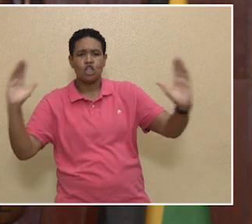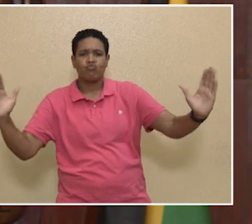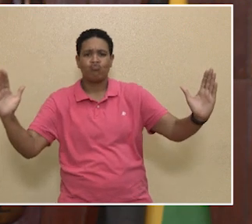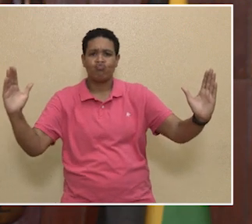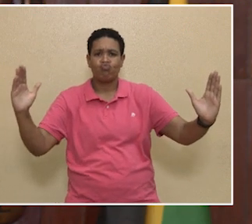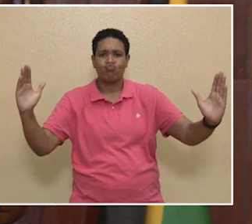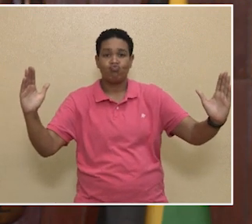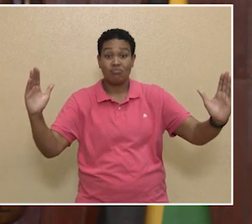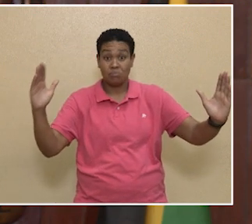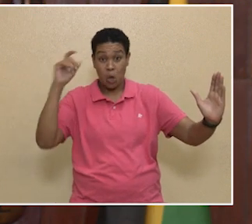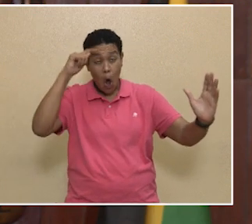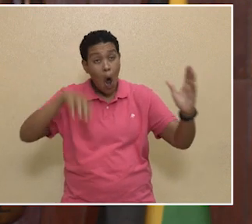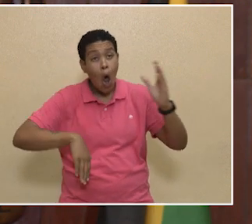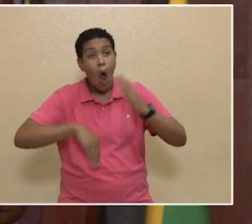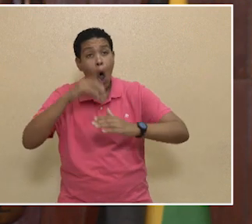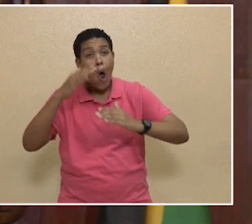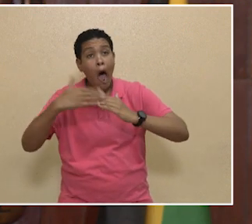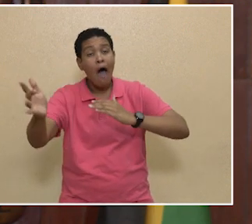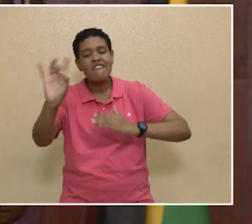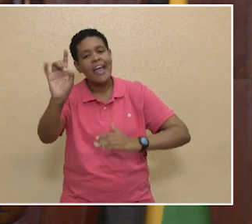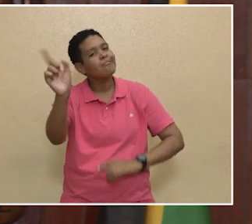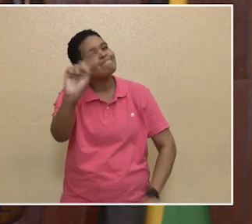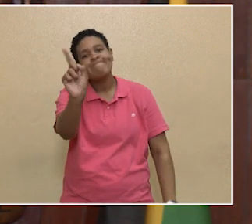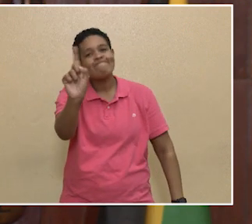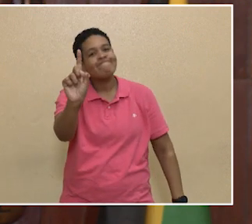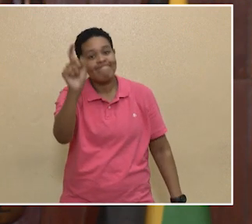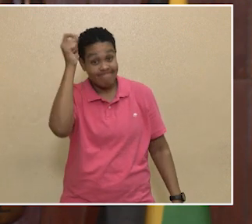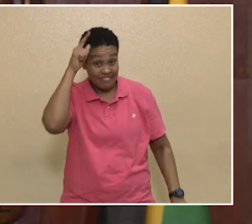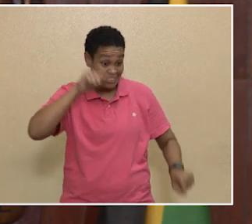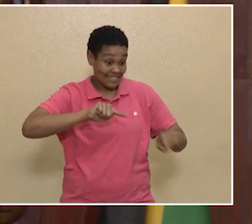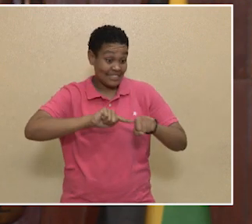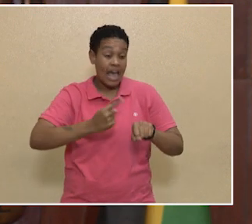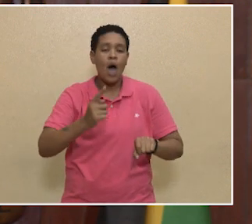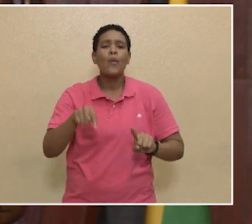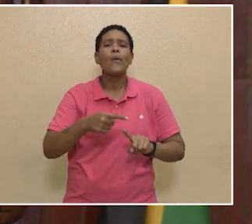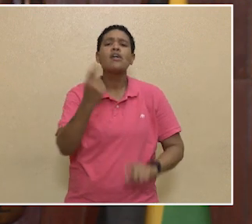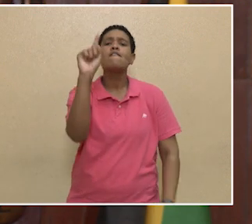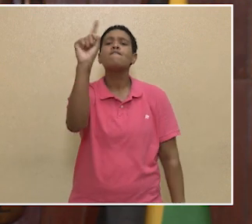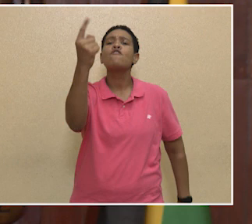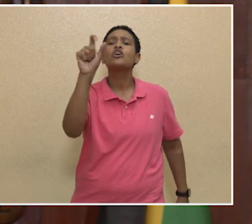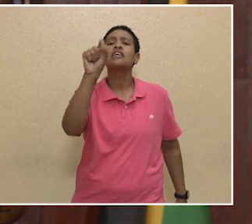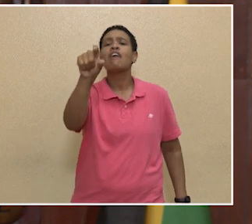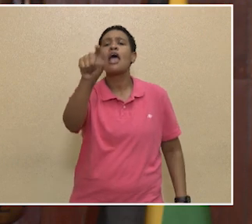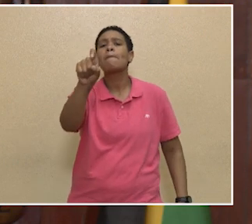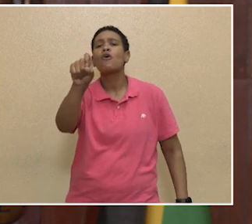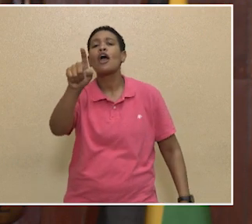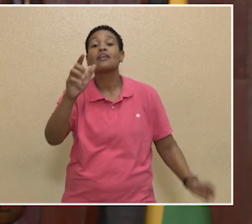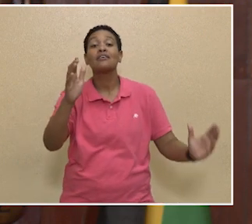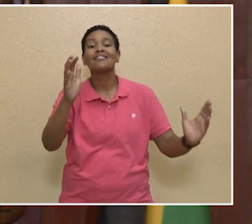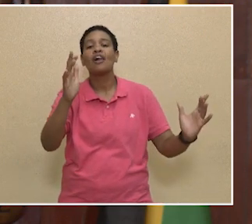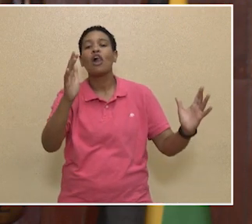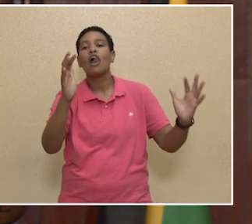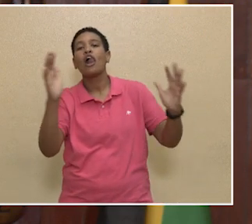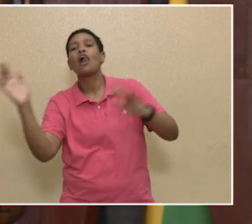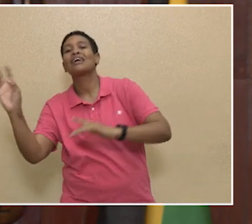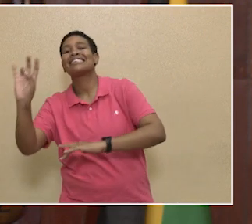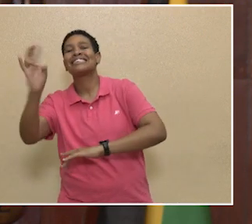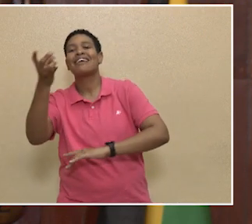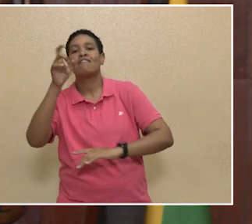And this starts on the 1st of April to the 7th of